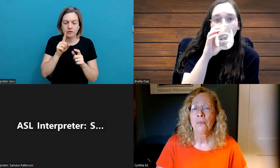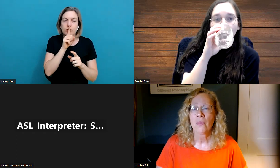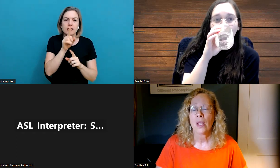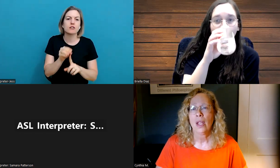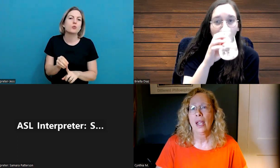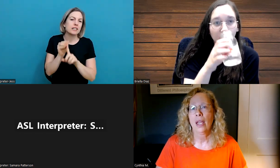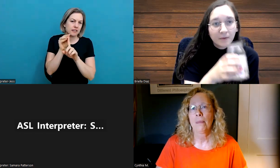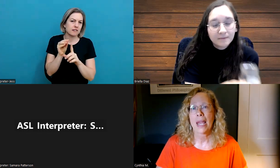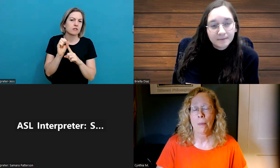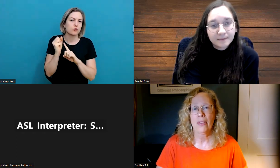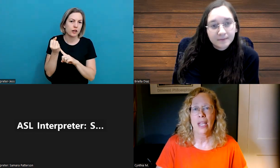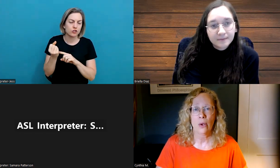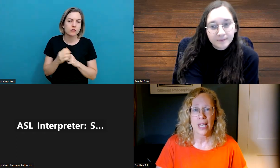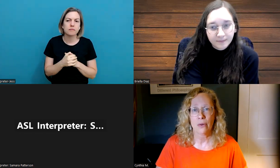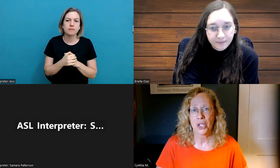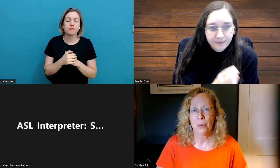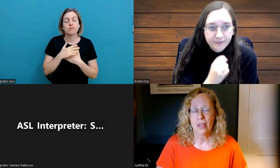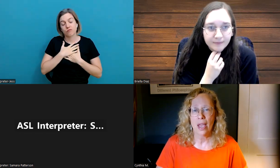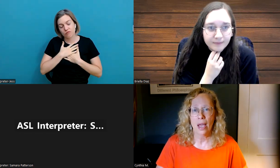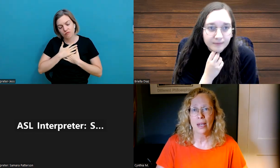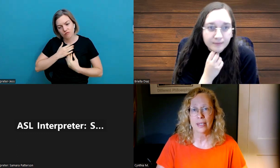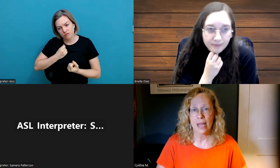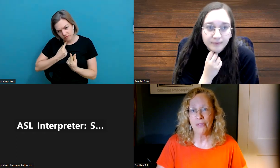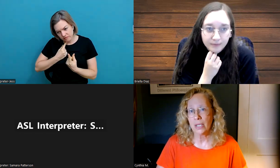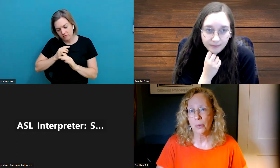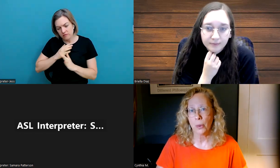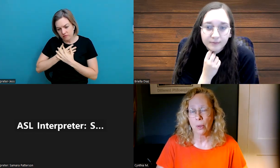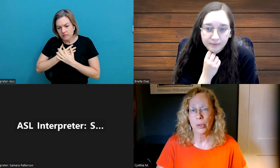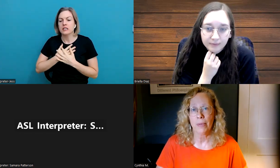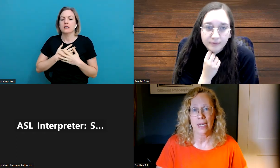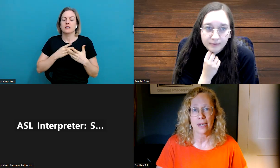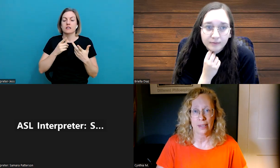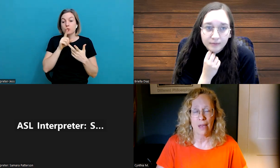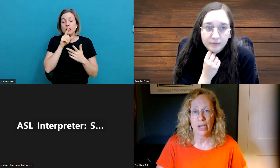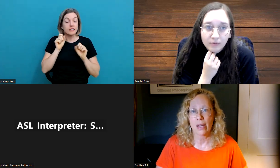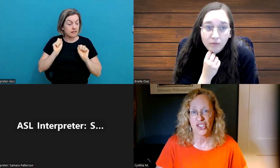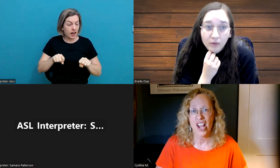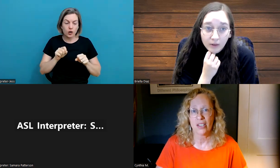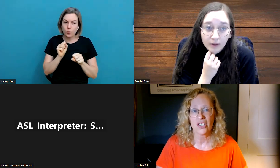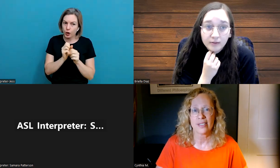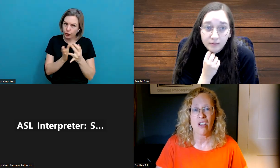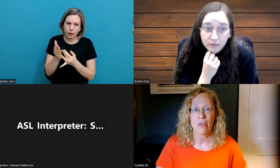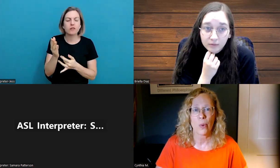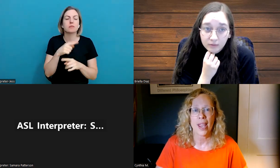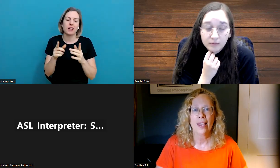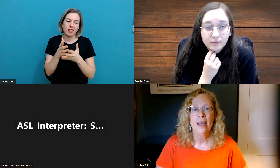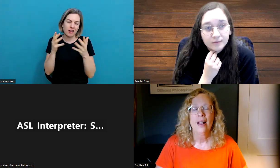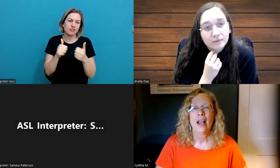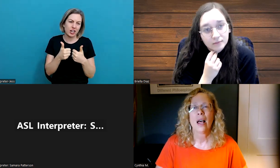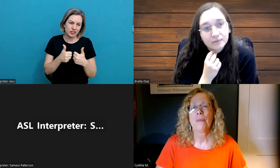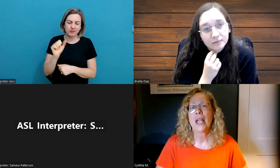situation. And my empathy goes out to you with that. It's definitely workable, but it does have a lot of challenges along the